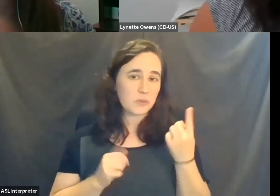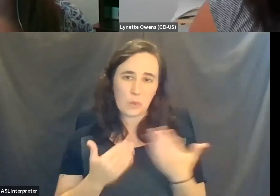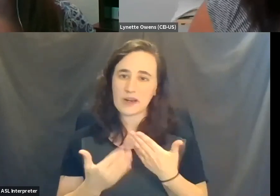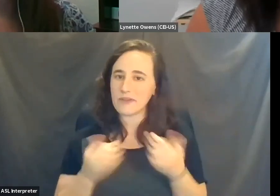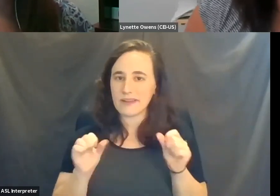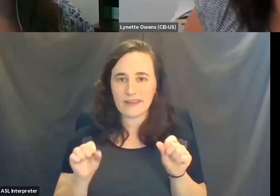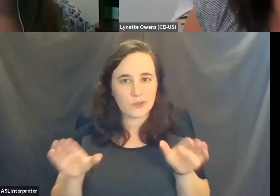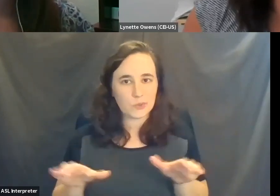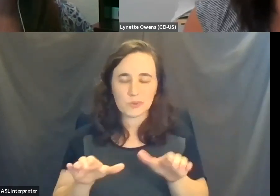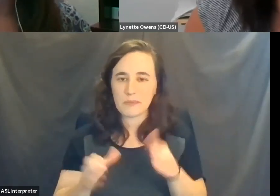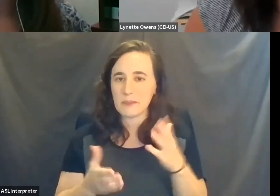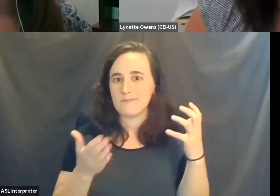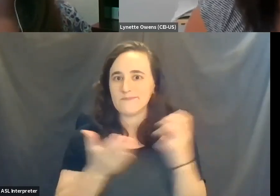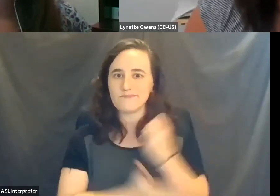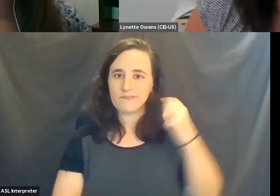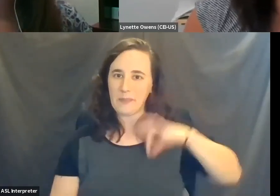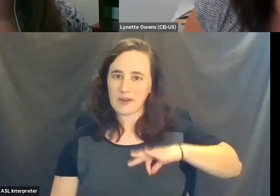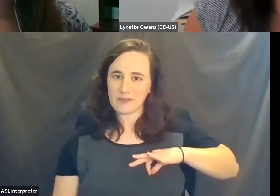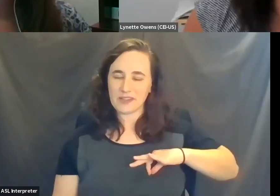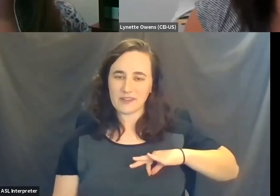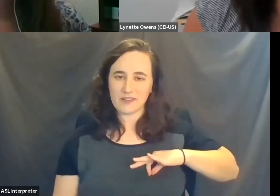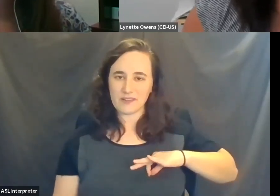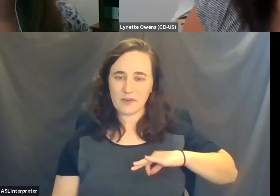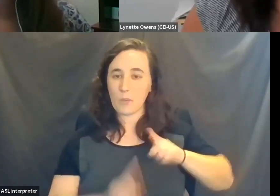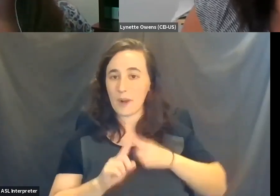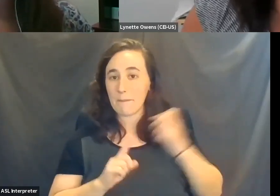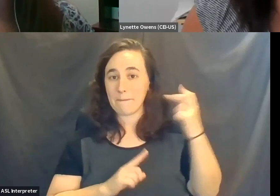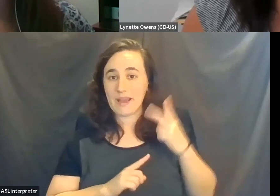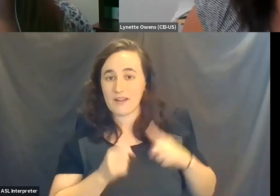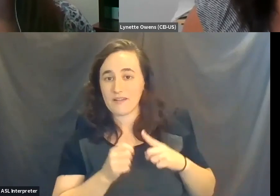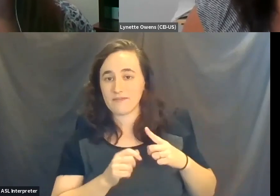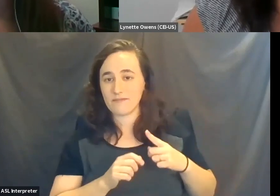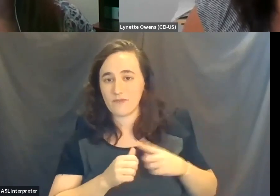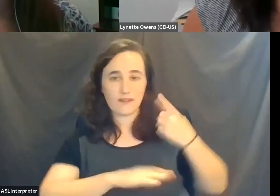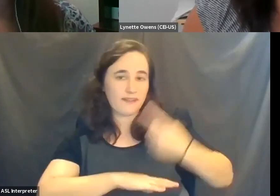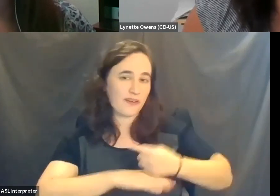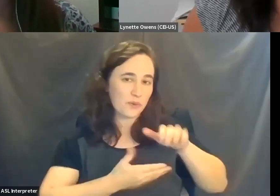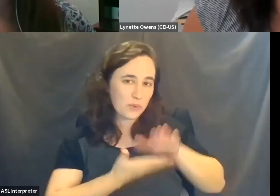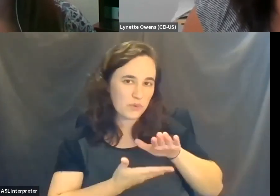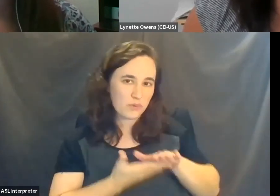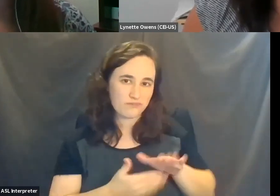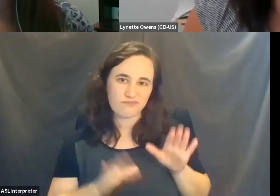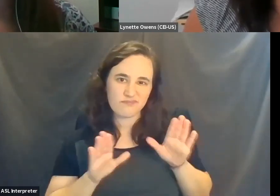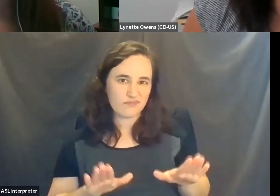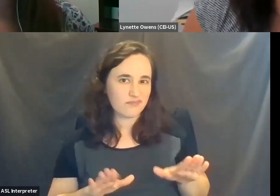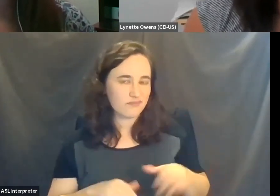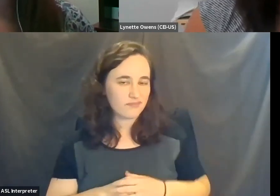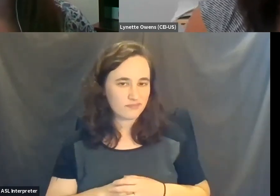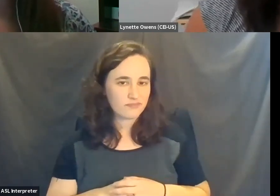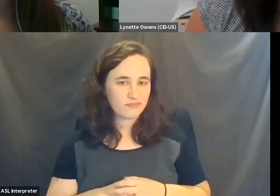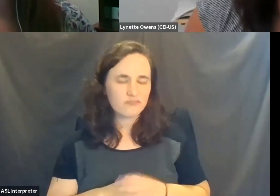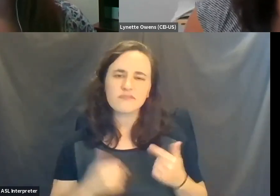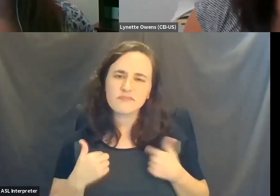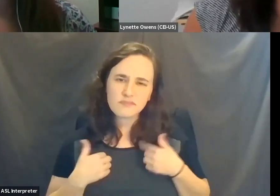thing that we could do at home when they come home from their first days of school. Well, that's great to learn. And, you know, I did hear